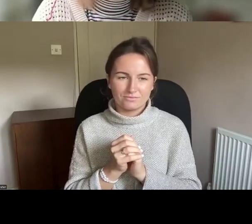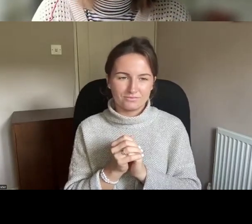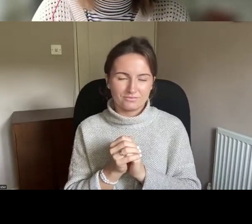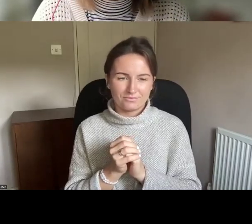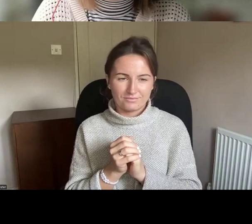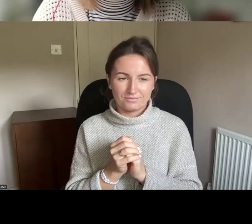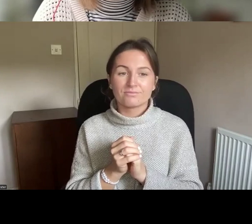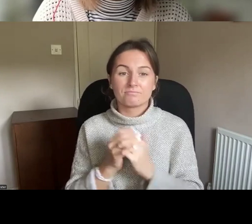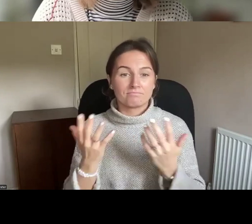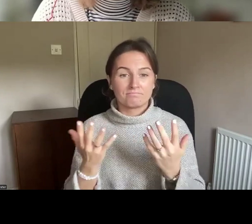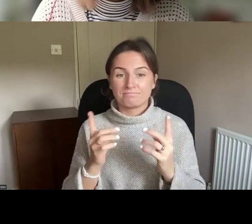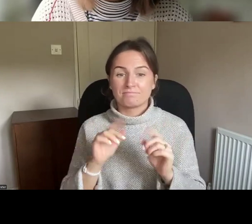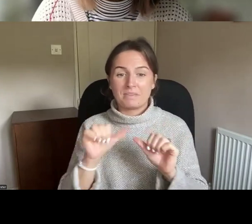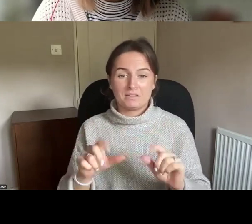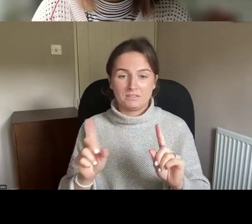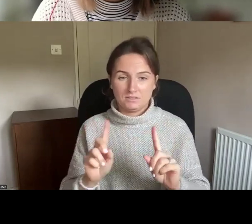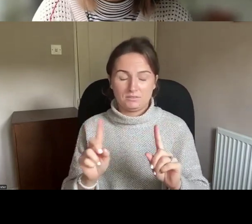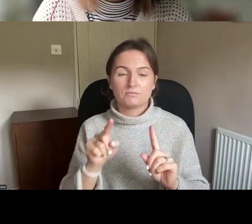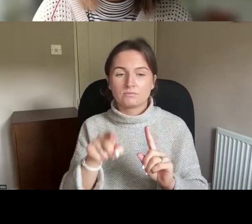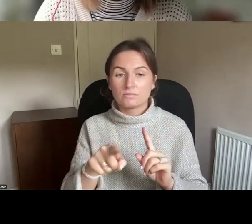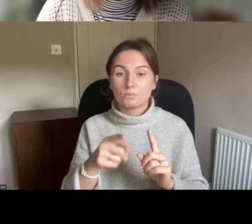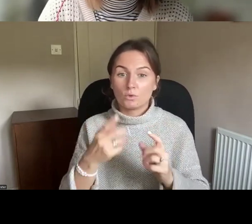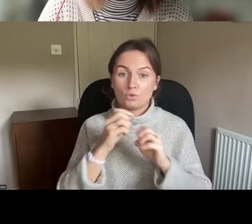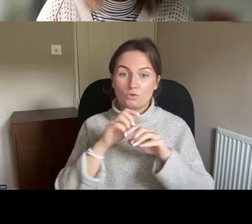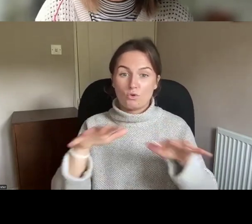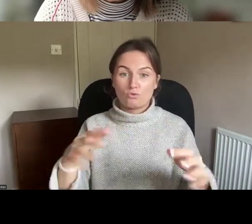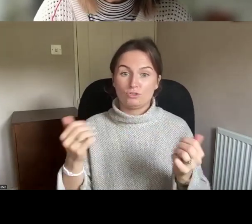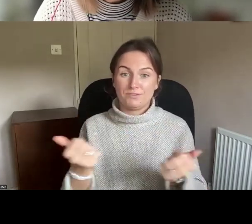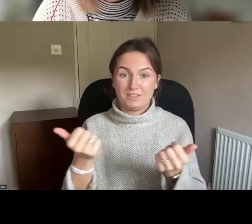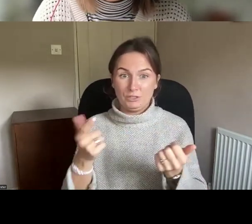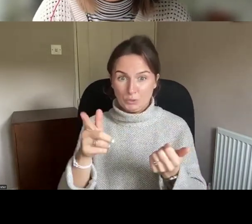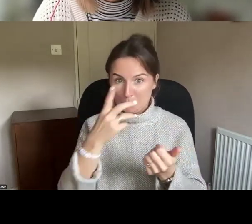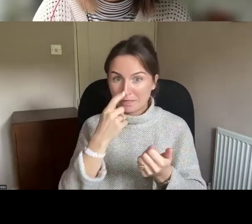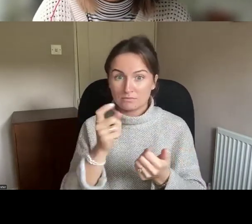So what's next for the Explorer? So we are launched, it's available, you can use the site now.